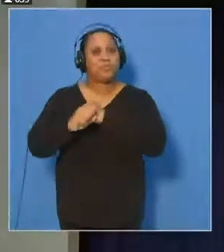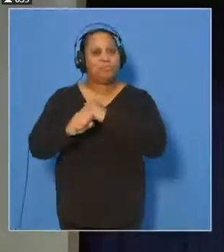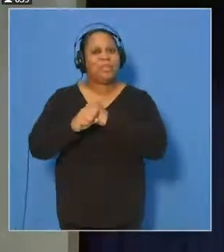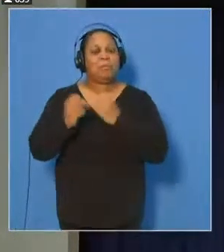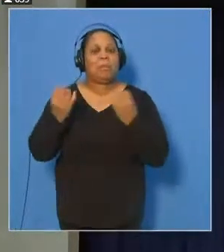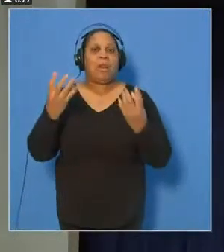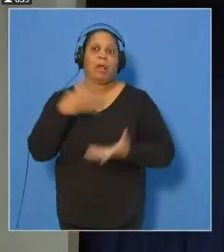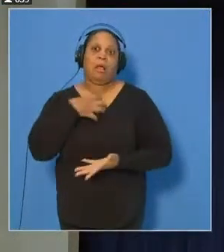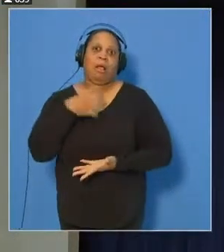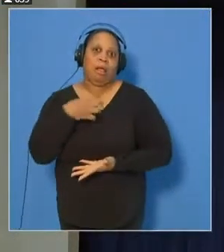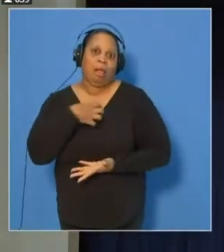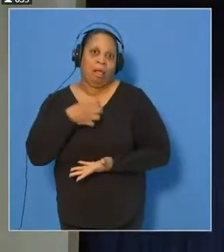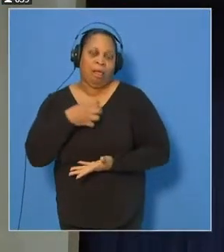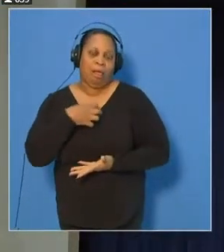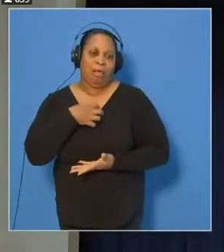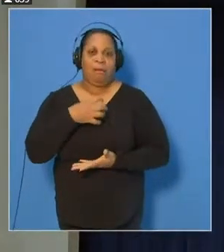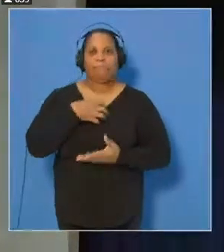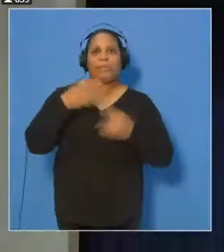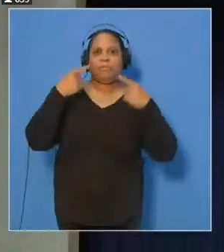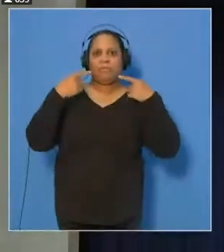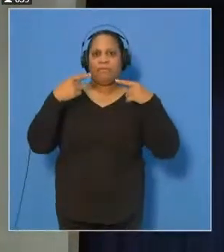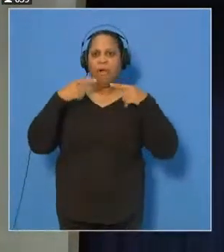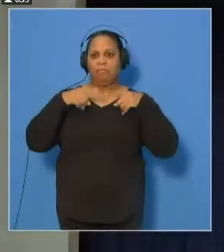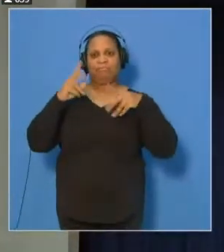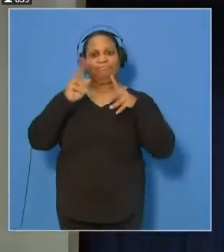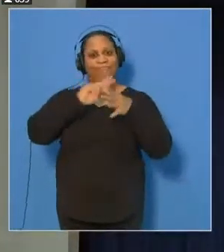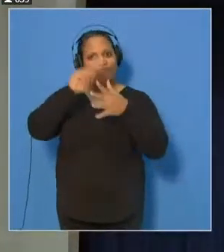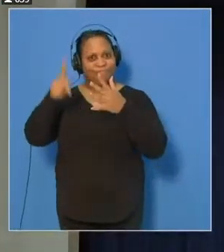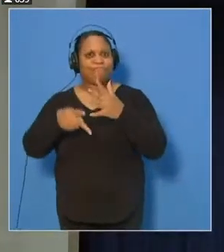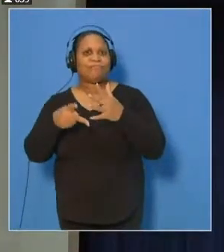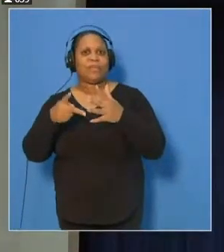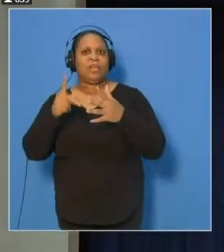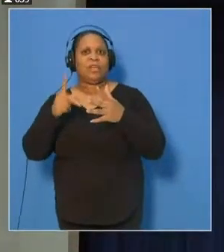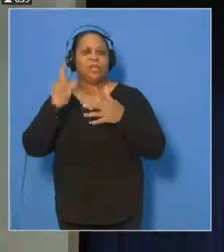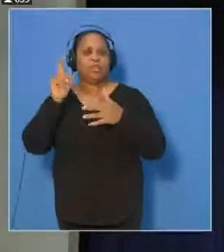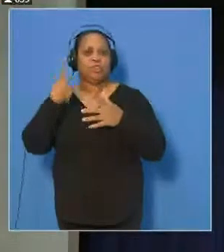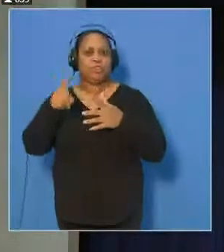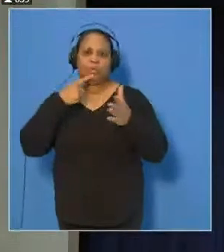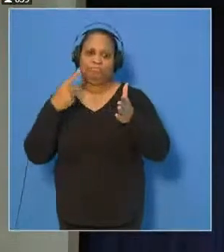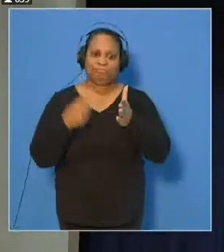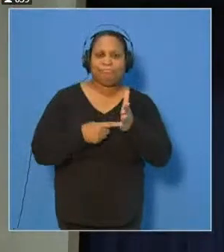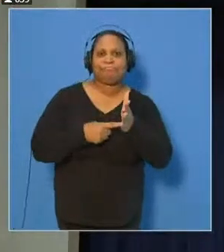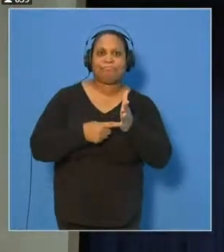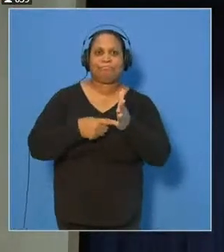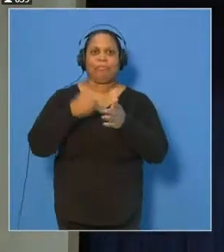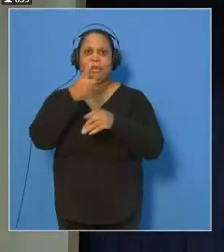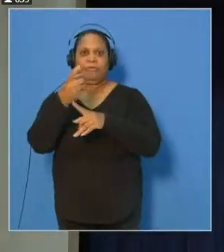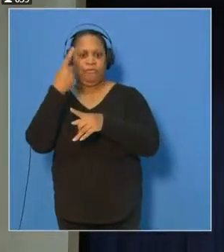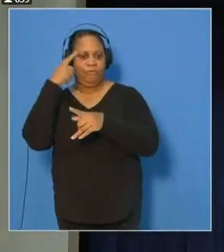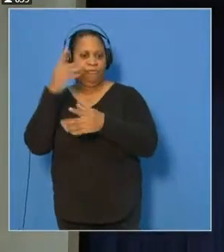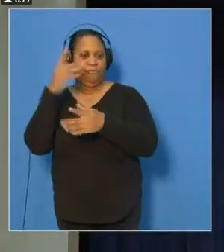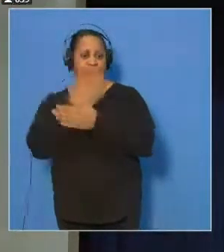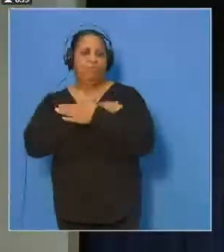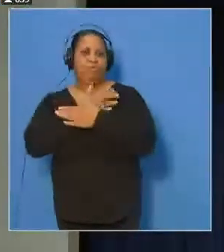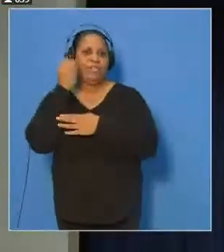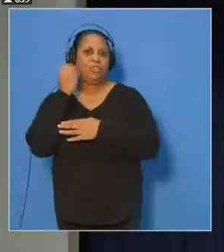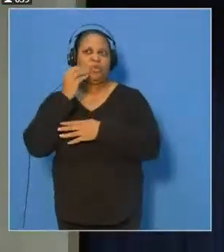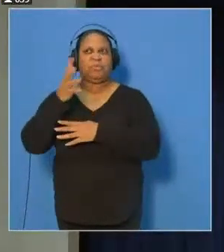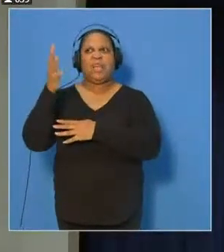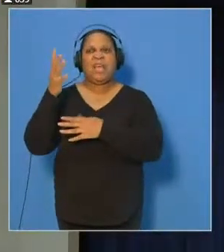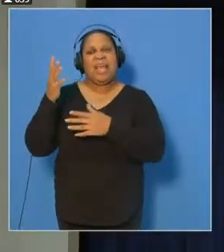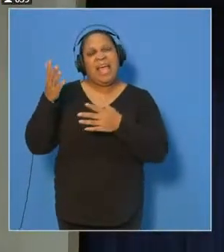complaints from the public that the government should have mandated regulations for the rest homes instead of recommending them back in